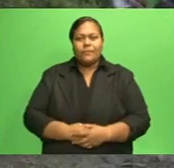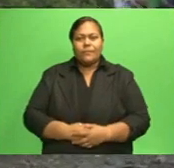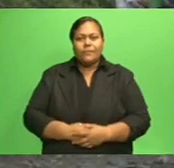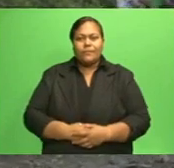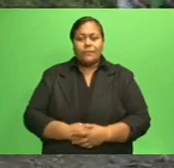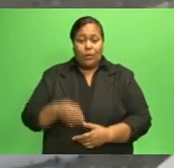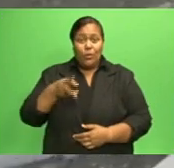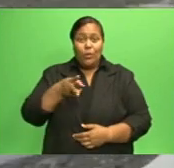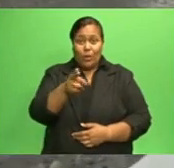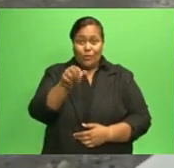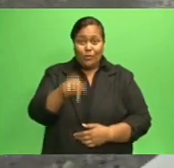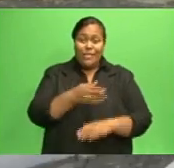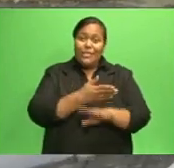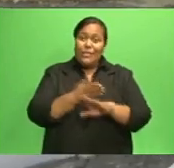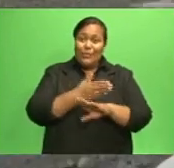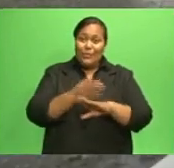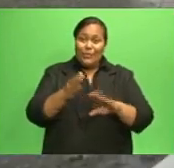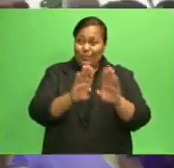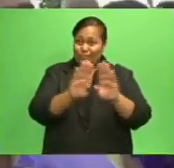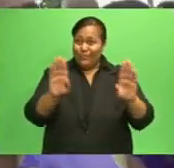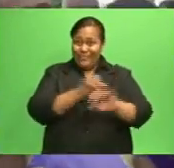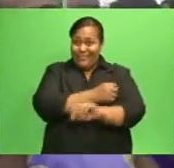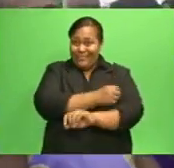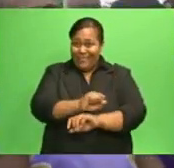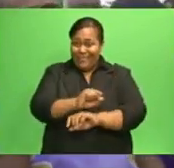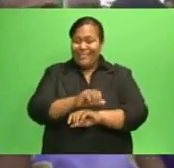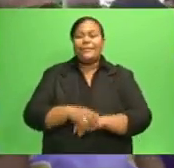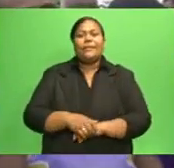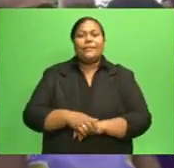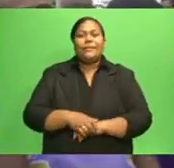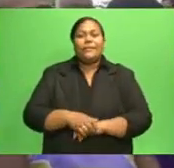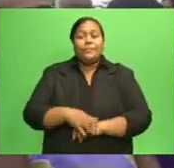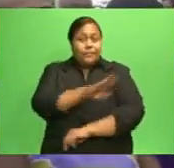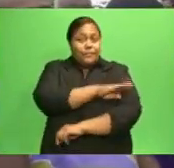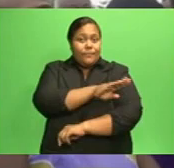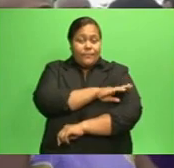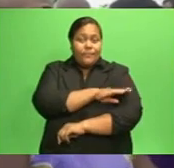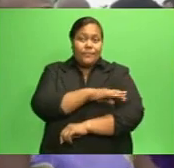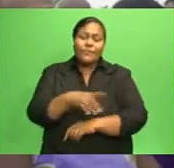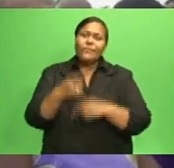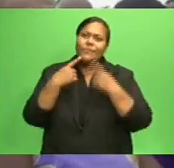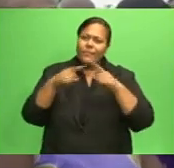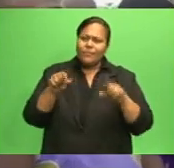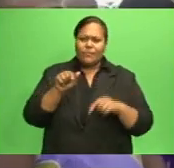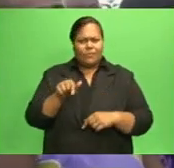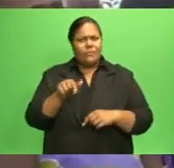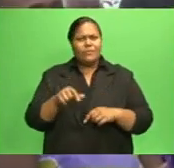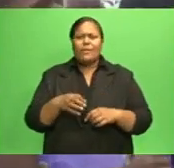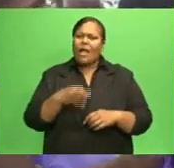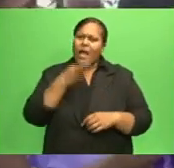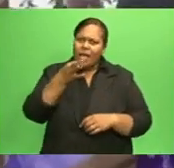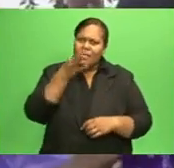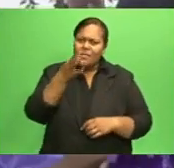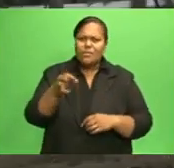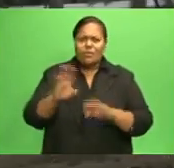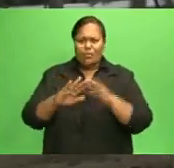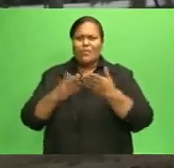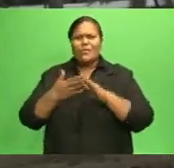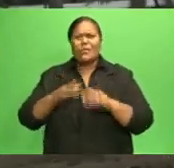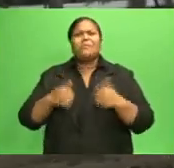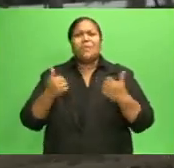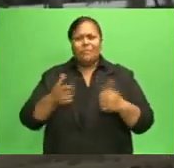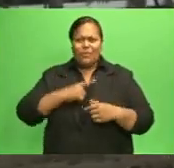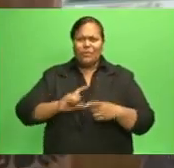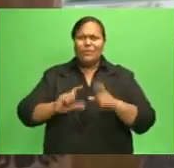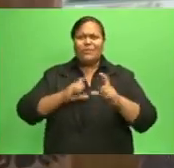commissioning a new seawall in Ravuni, Bainimarama highlighted that this is a common request from vulnerable communities, reflecting the harsh reality of climate